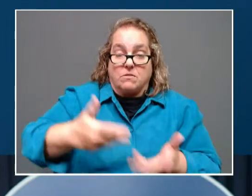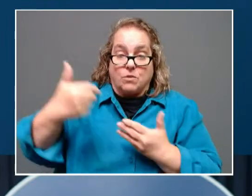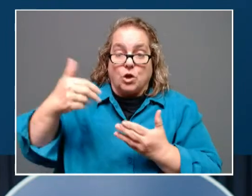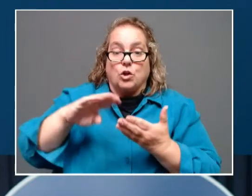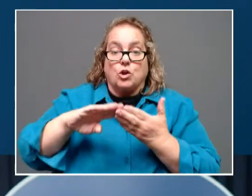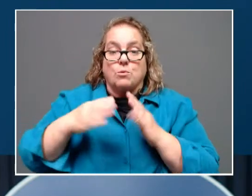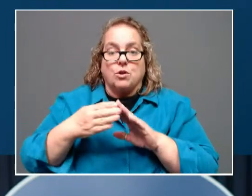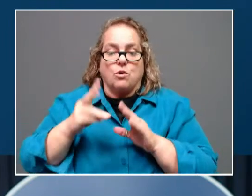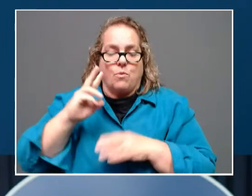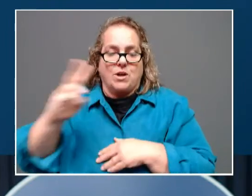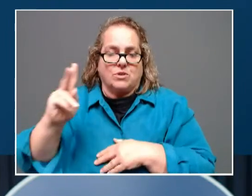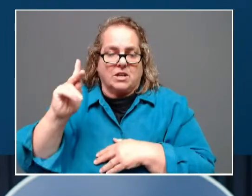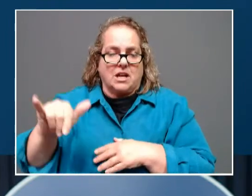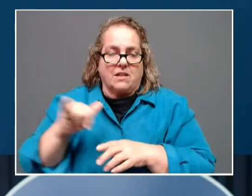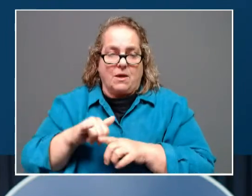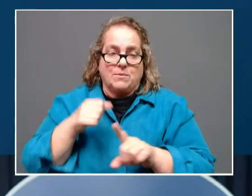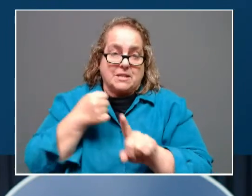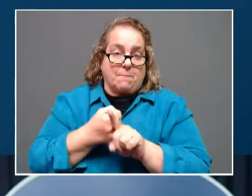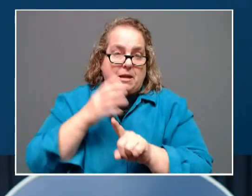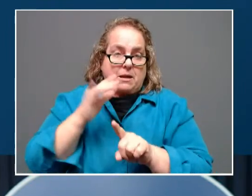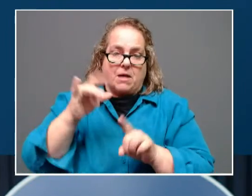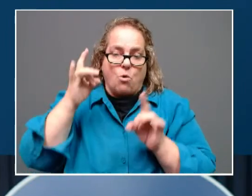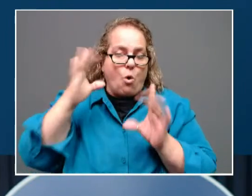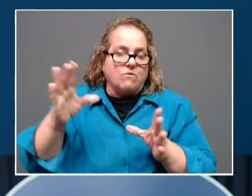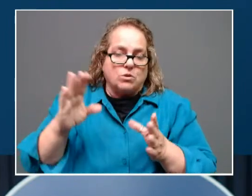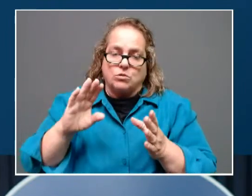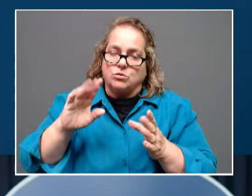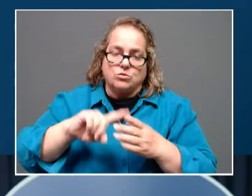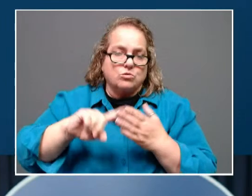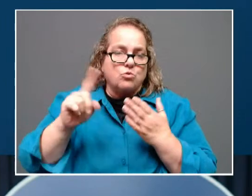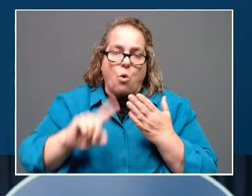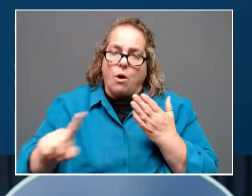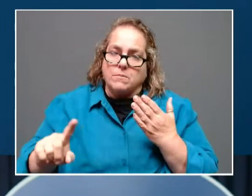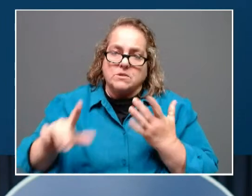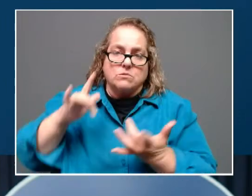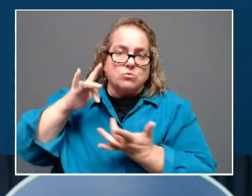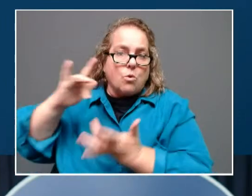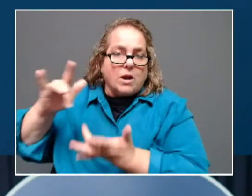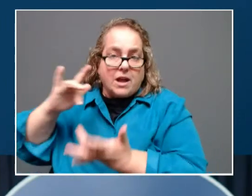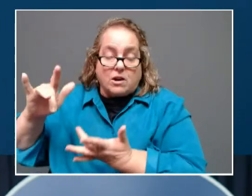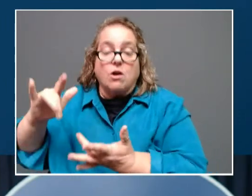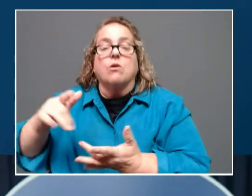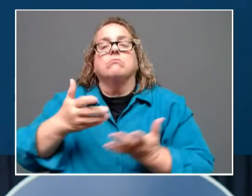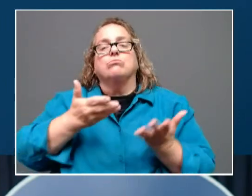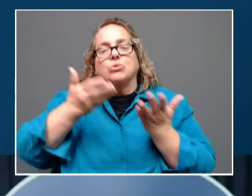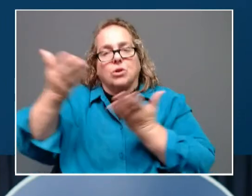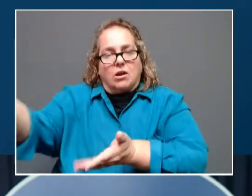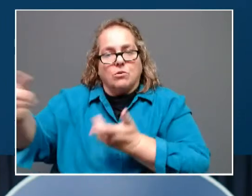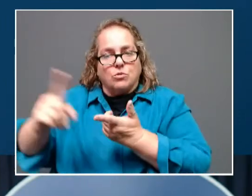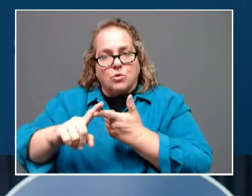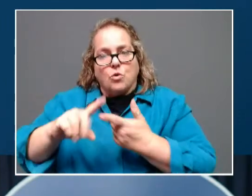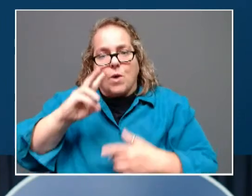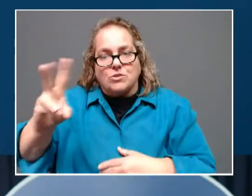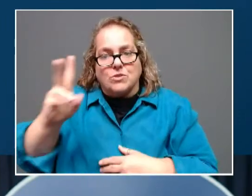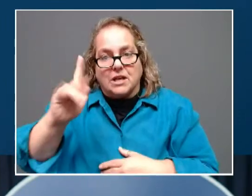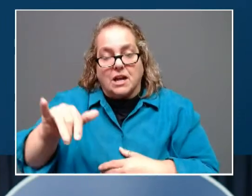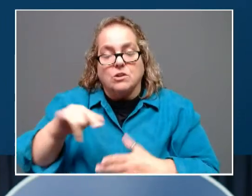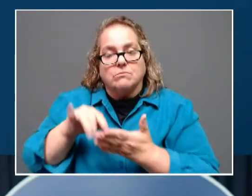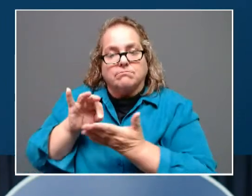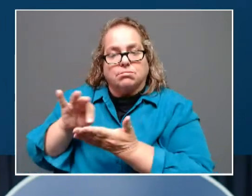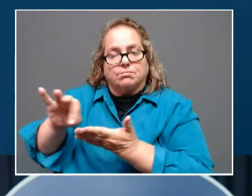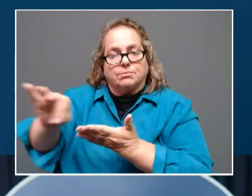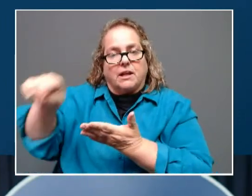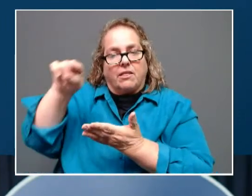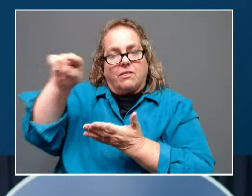by the terrible storms. Our hope is that these tulips help bring some of the joy that so many visitors experience here at the